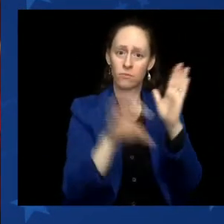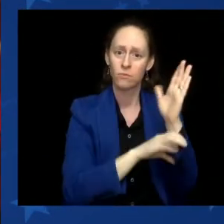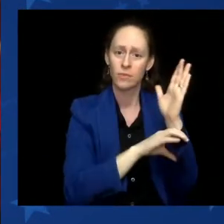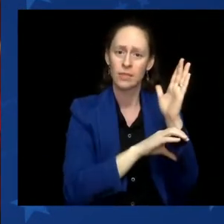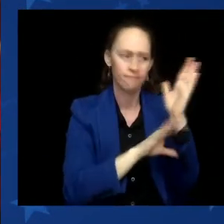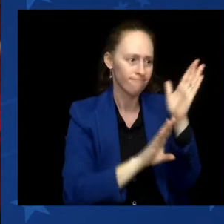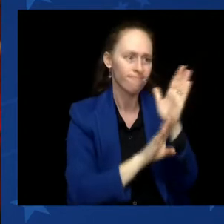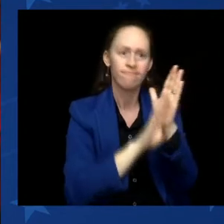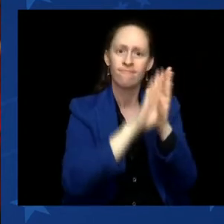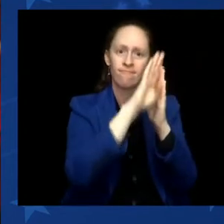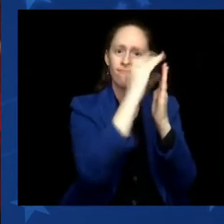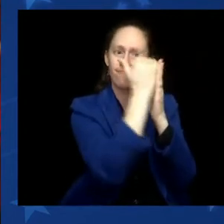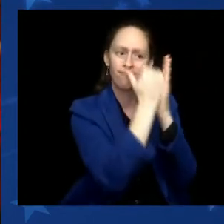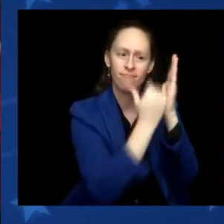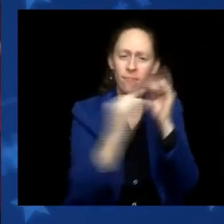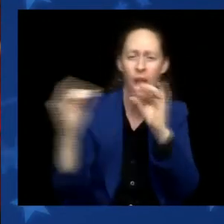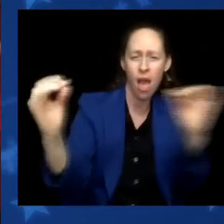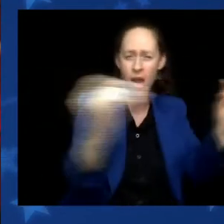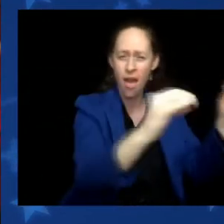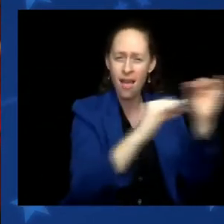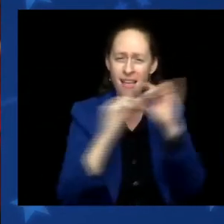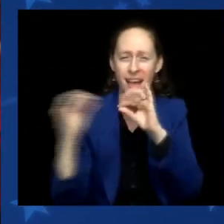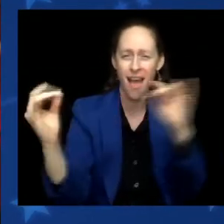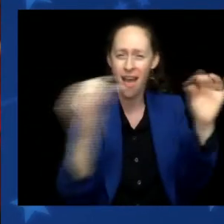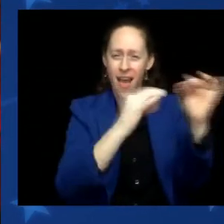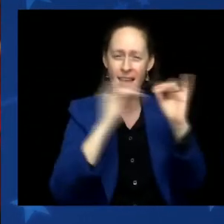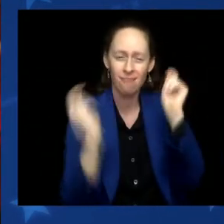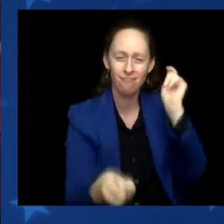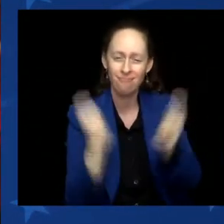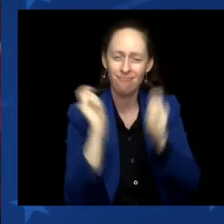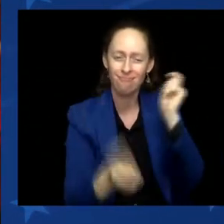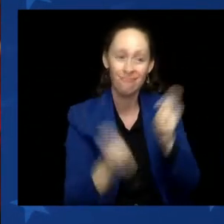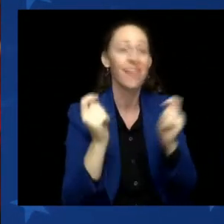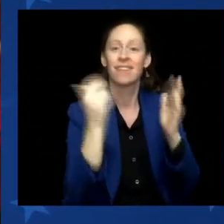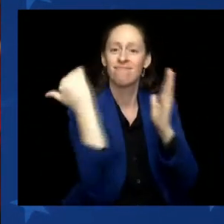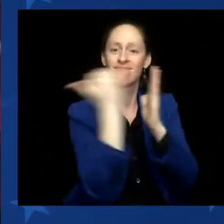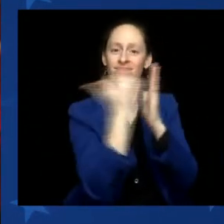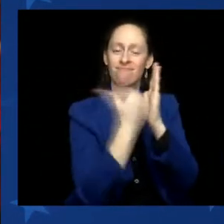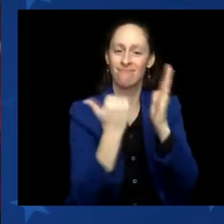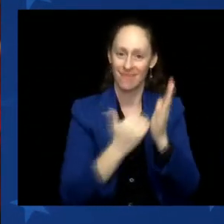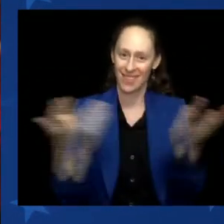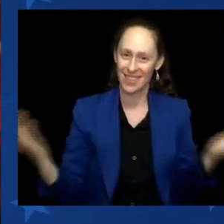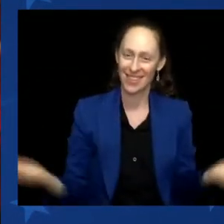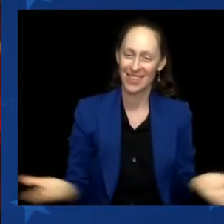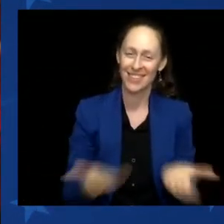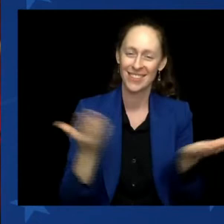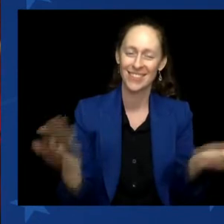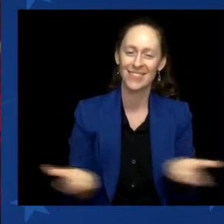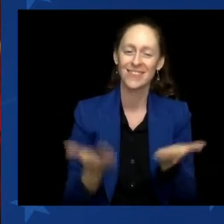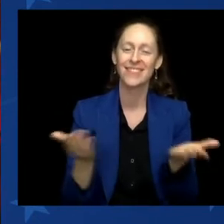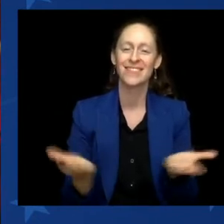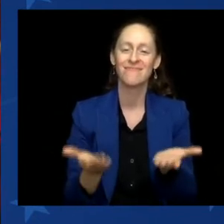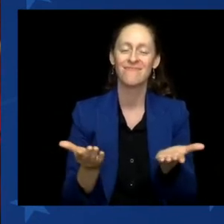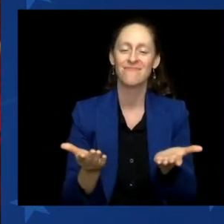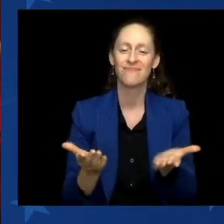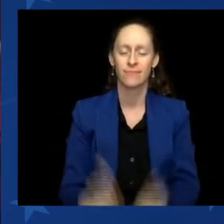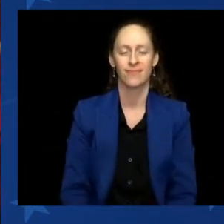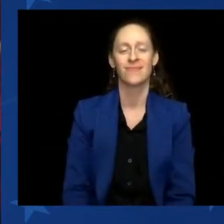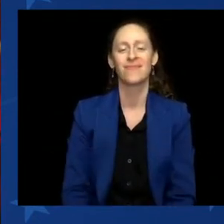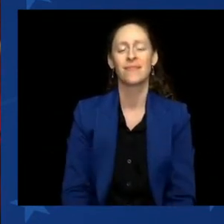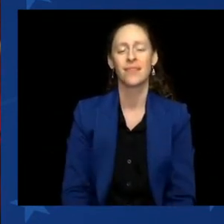motion the most extraordinary experiment of self-government the world has ever